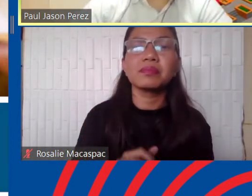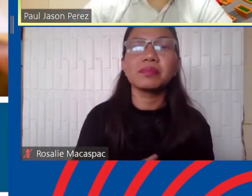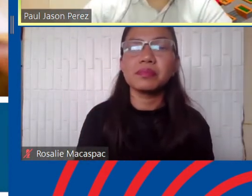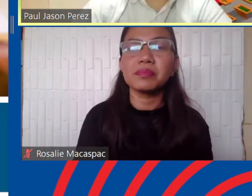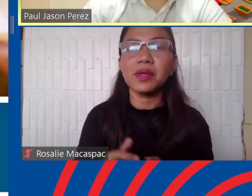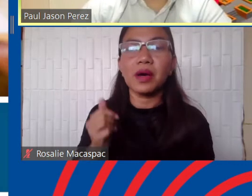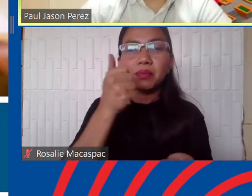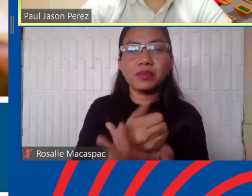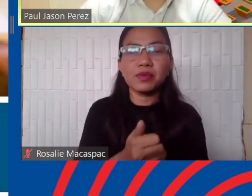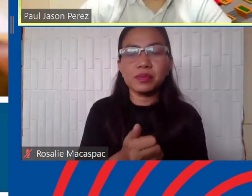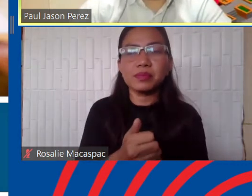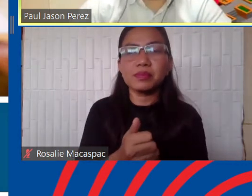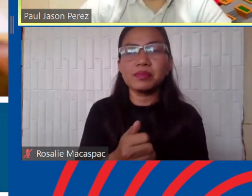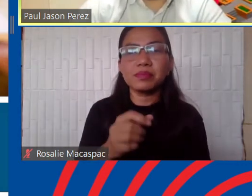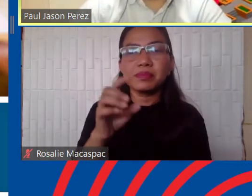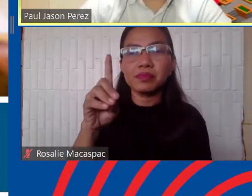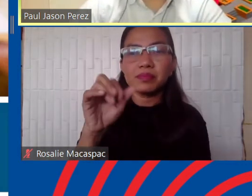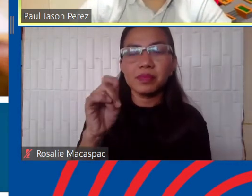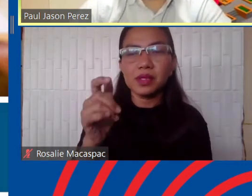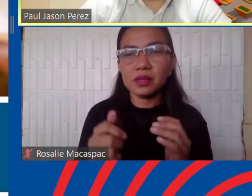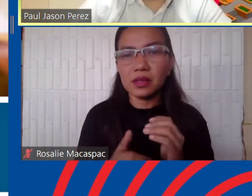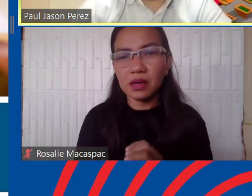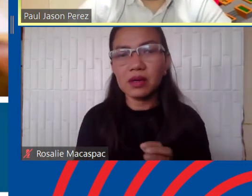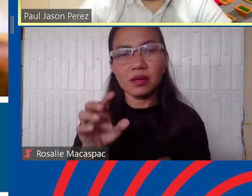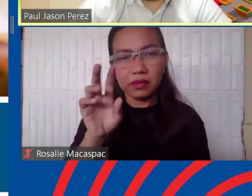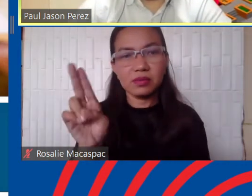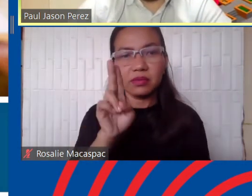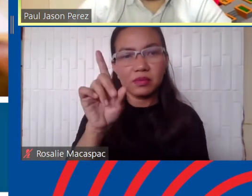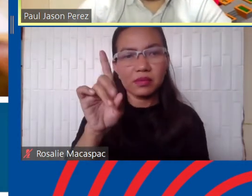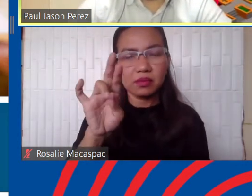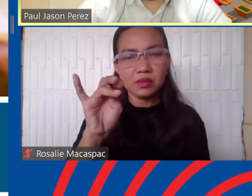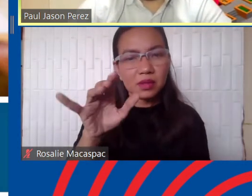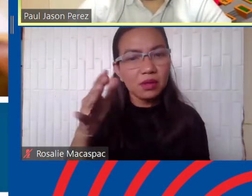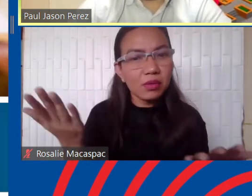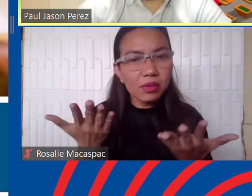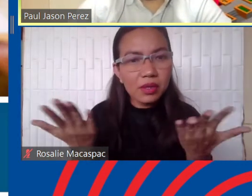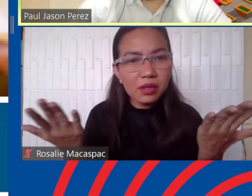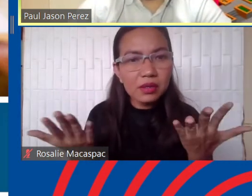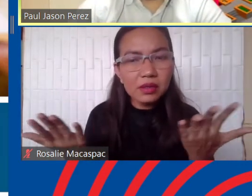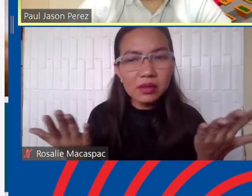your data here sa Data Dryad. So the website for this is